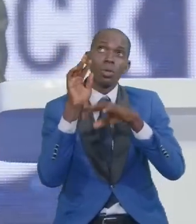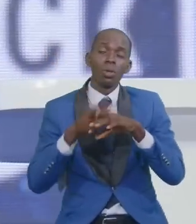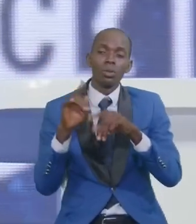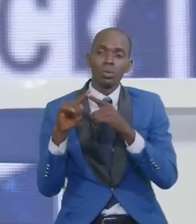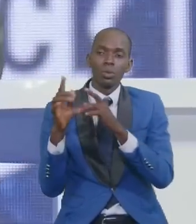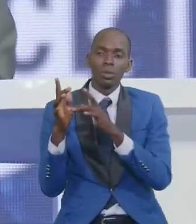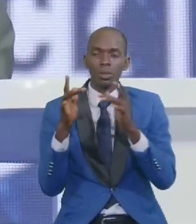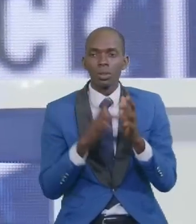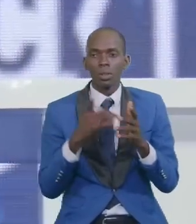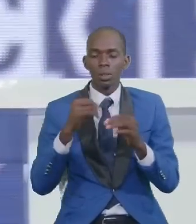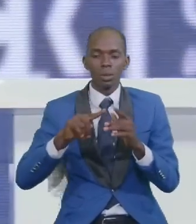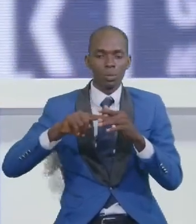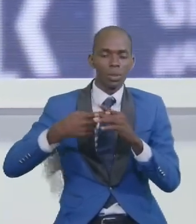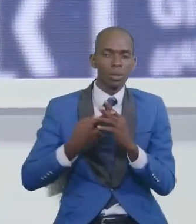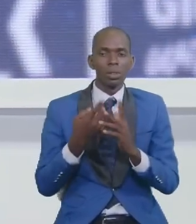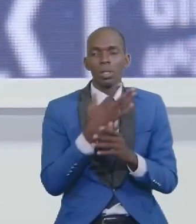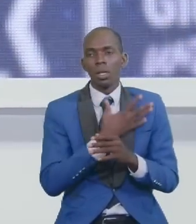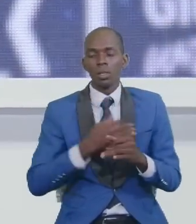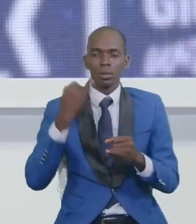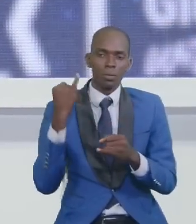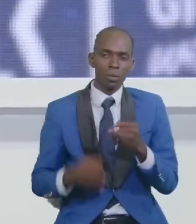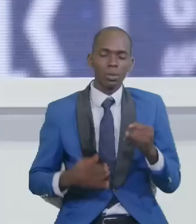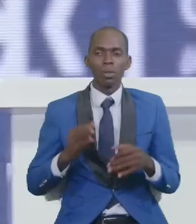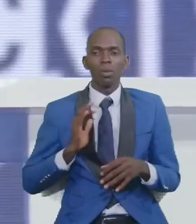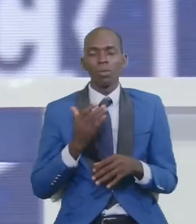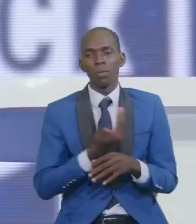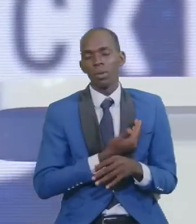the finisher of our faith.